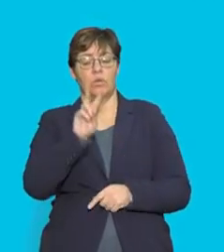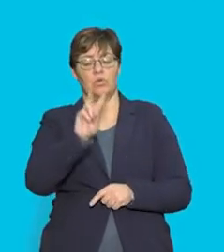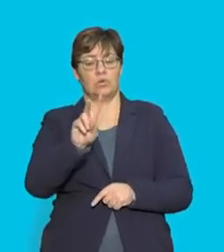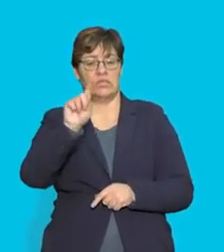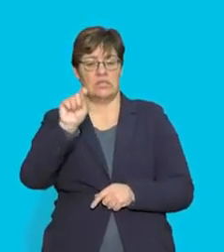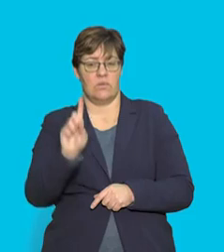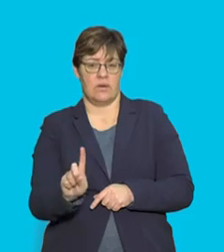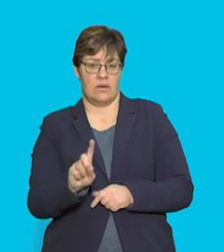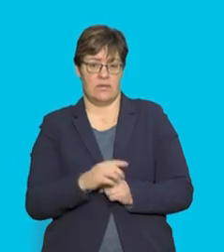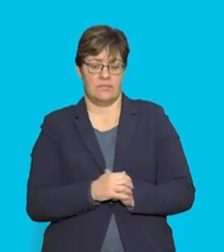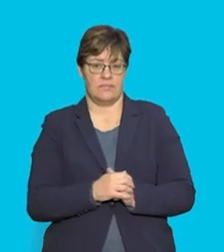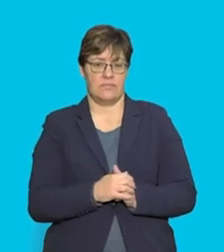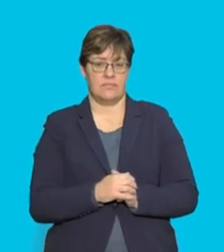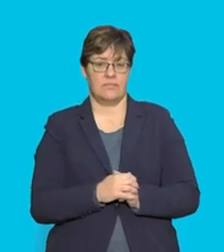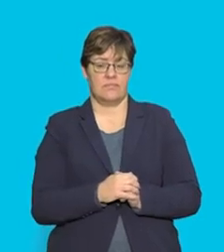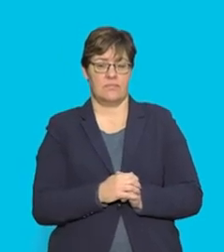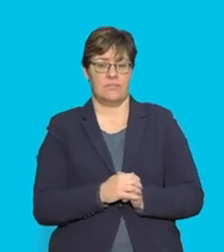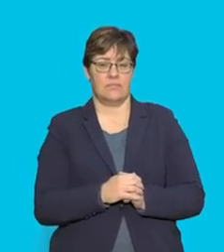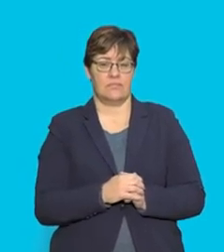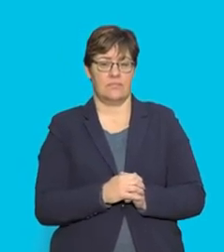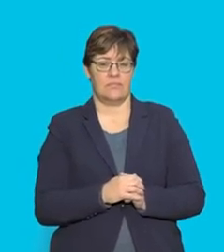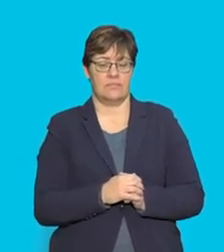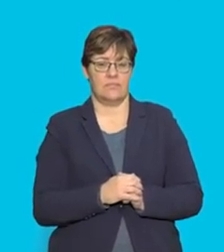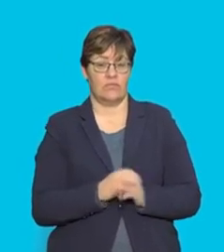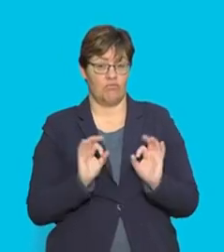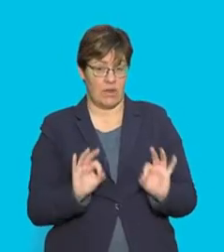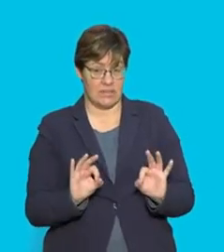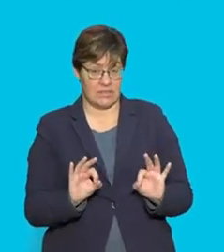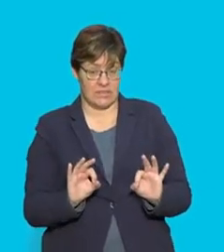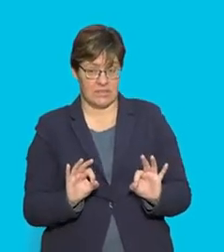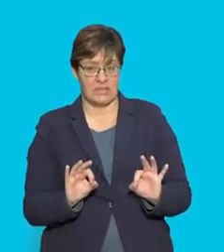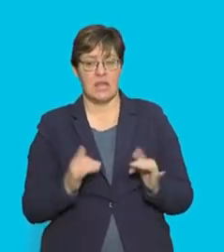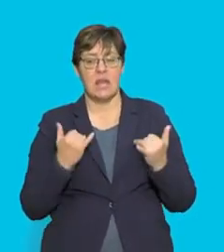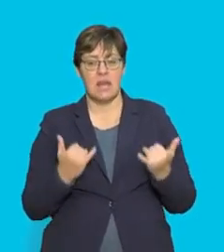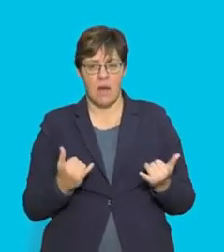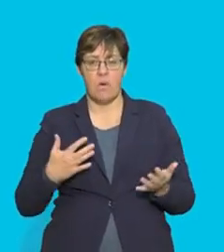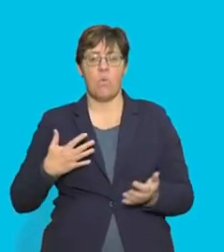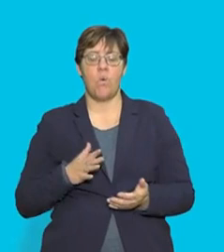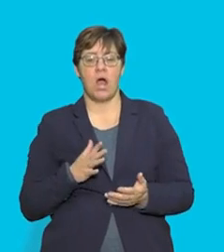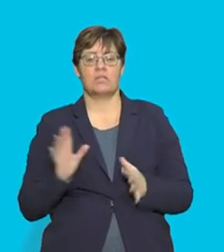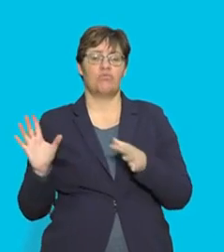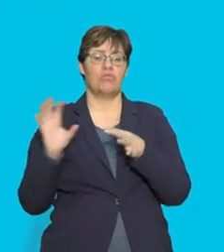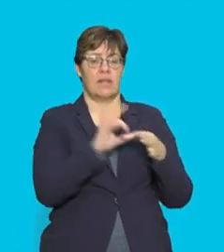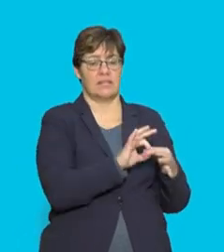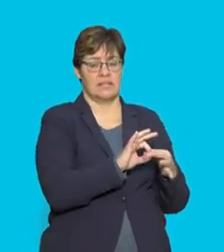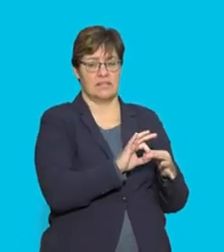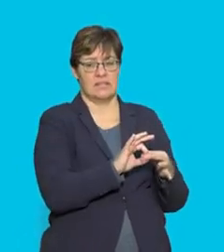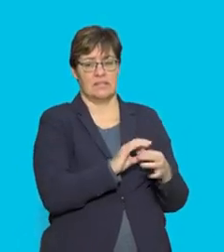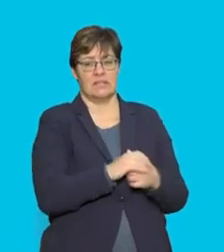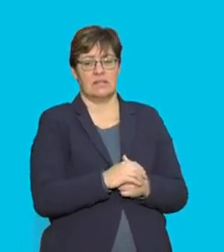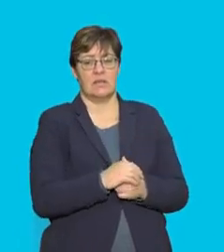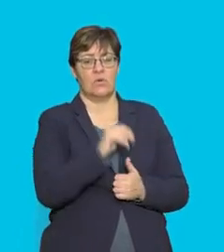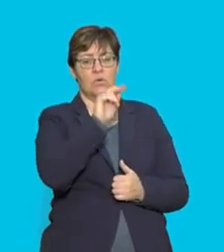U2 is equals to 2T1, right? Then from now, I want to then relate